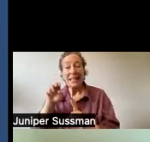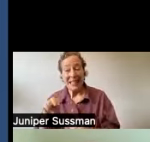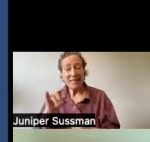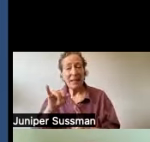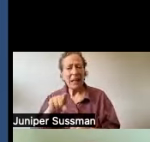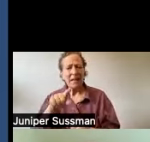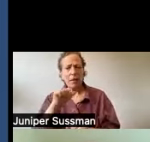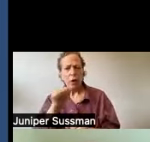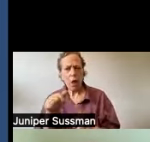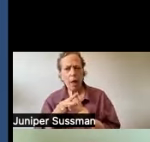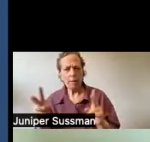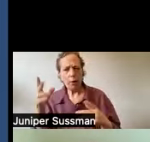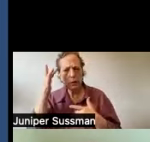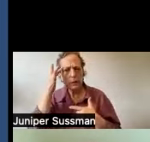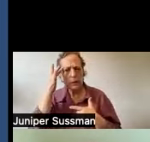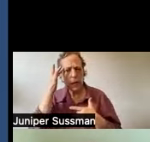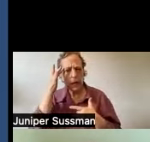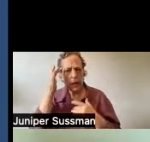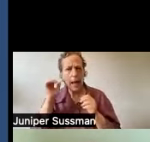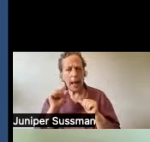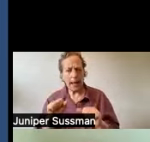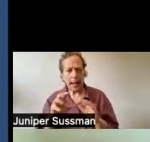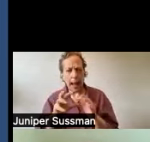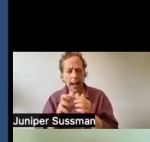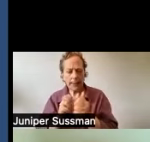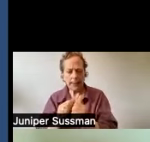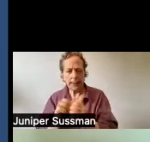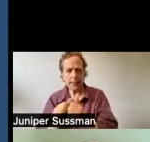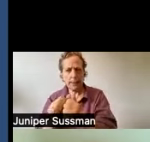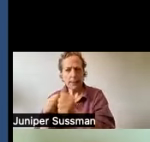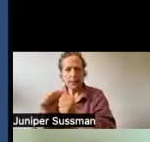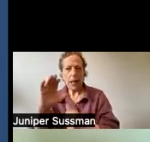case. We know that it attacks cells in the body.